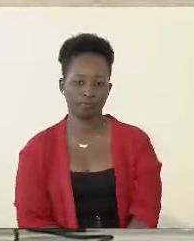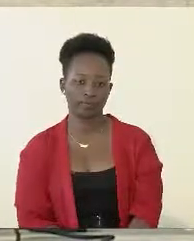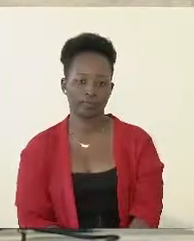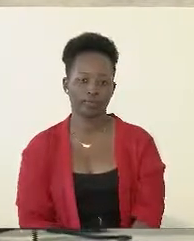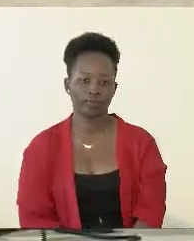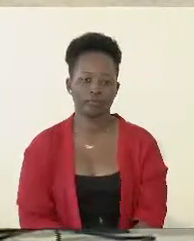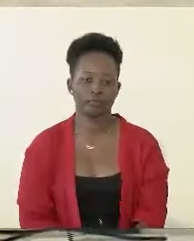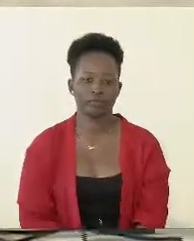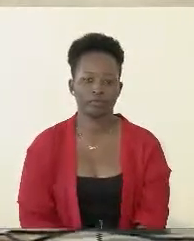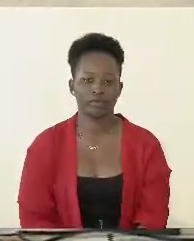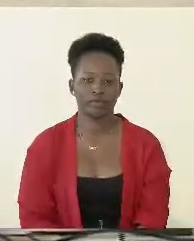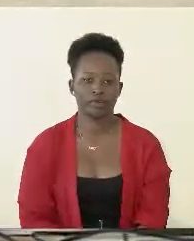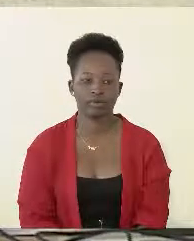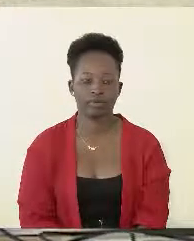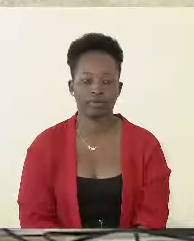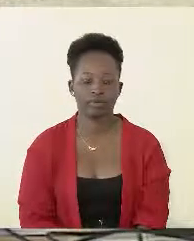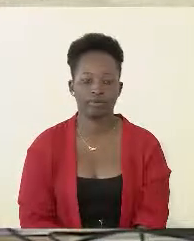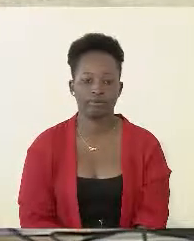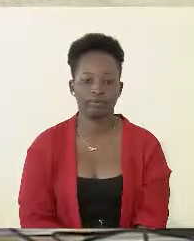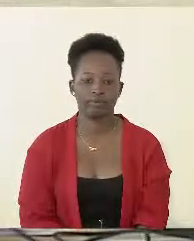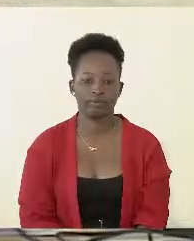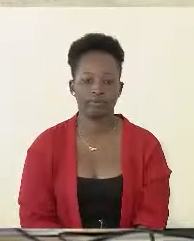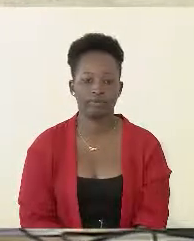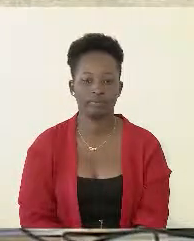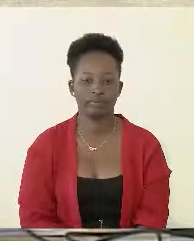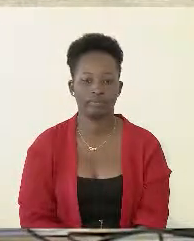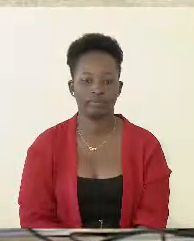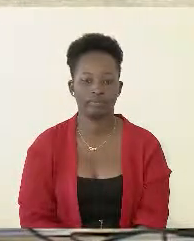expanding. Is an indicator